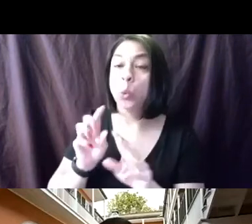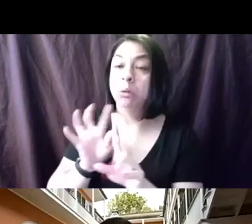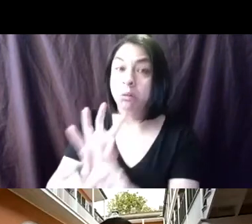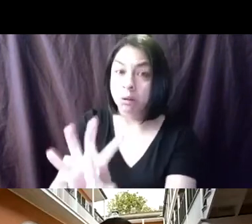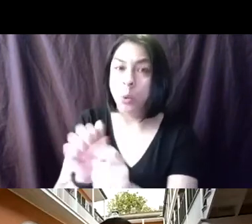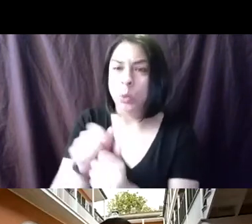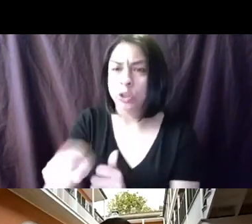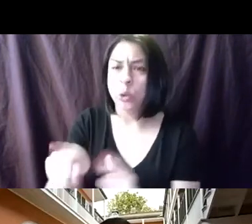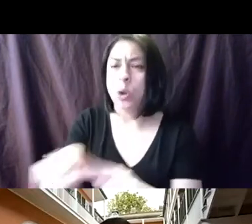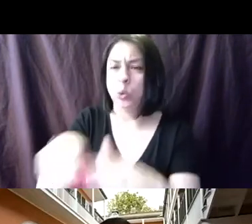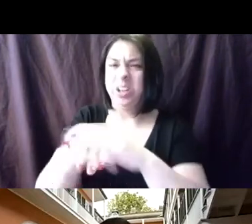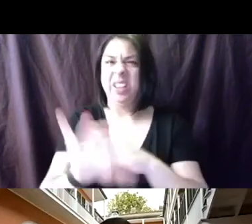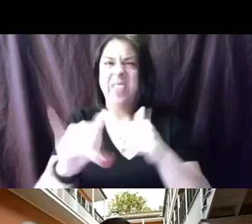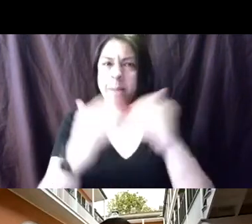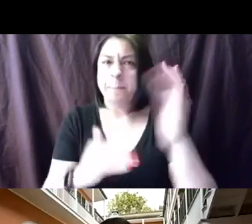building?